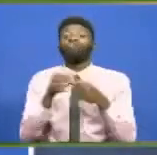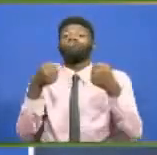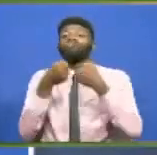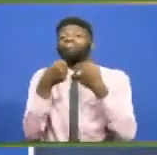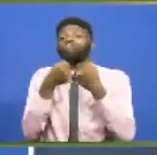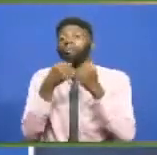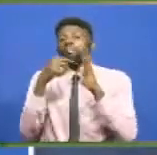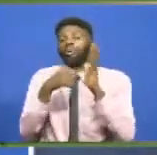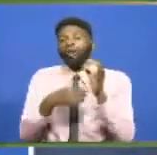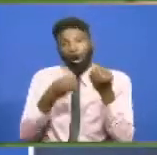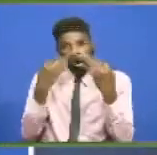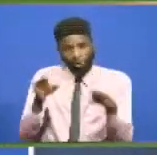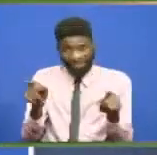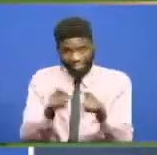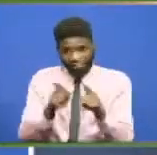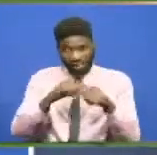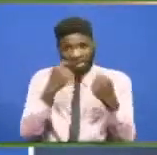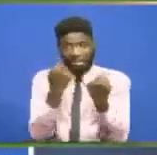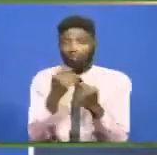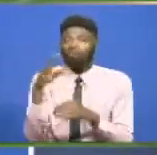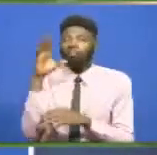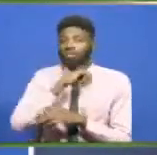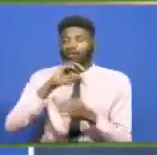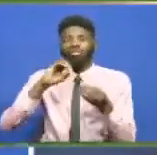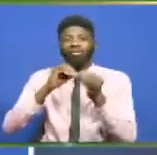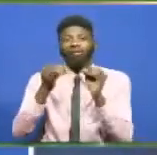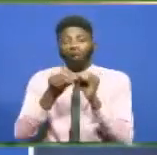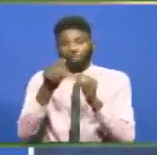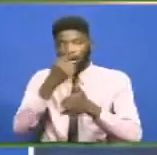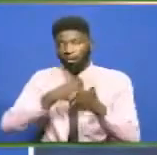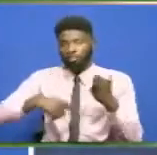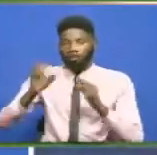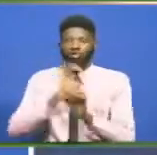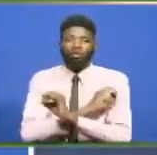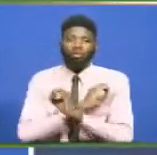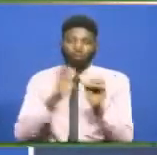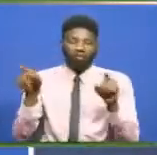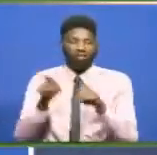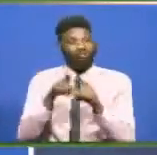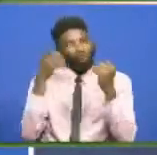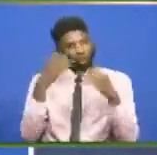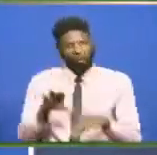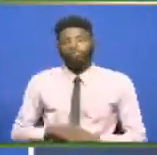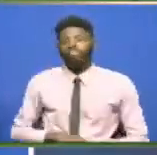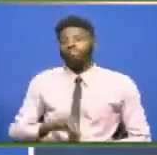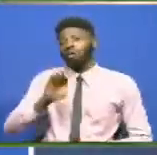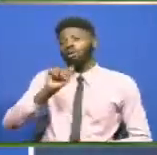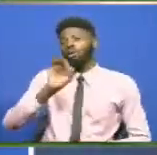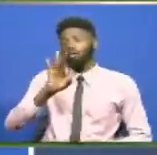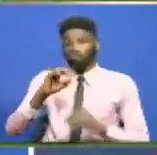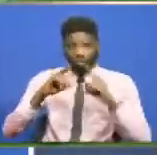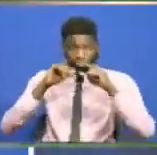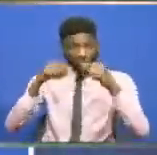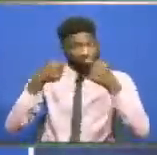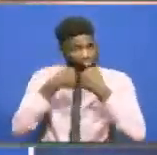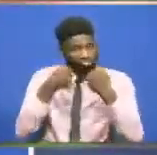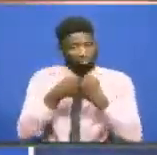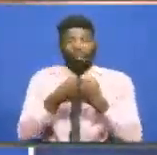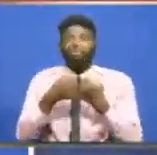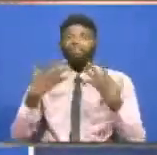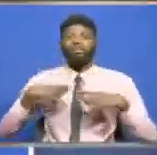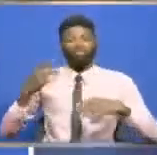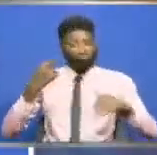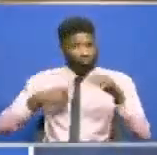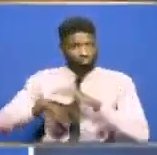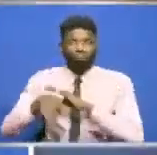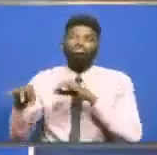as well as a team that does not have the required number approved. CAF also reveals that the qualifiers will be played without fans, but also give an exception